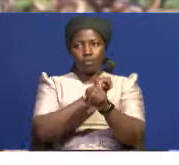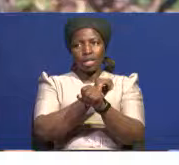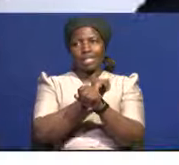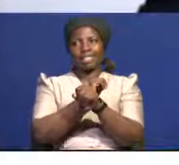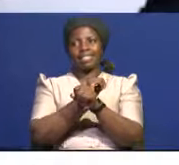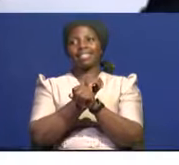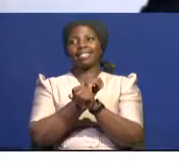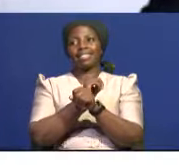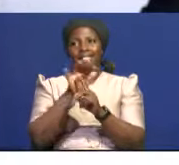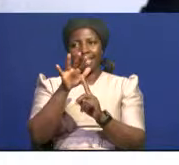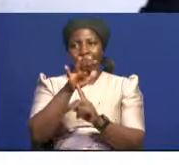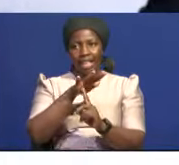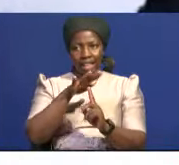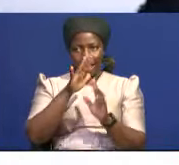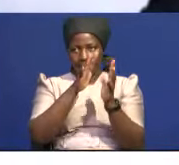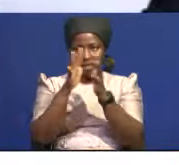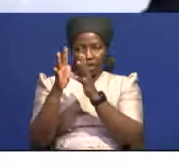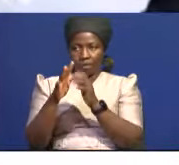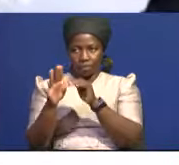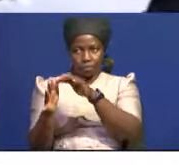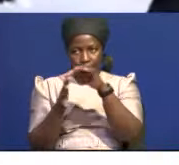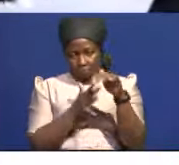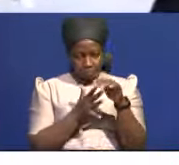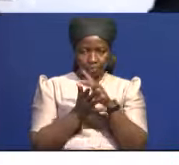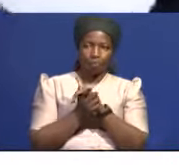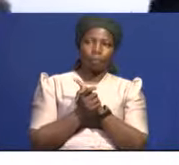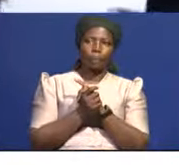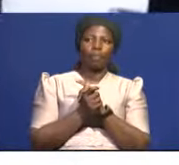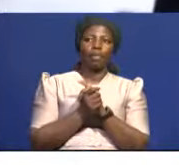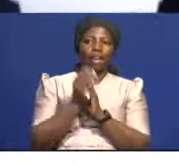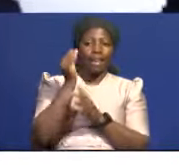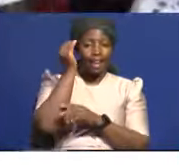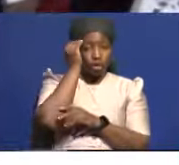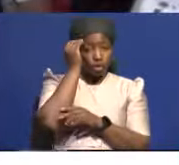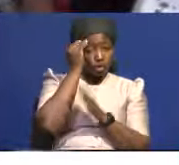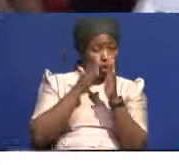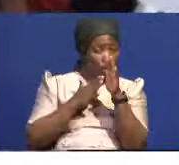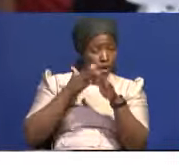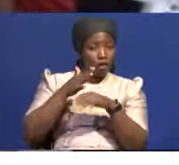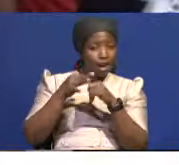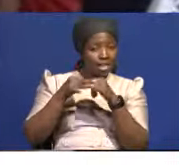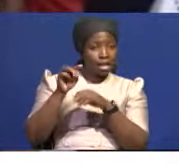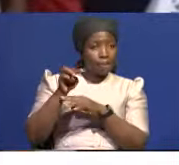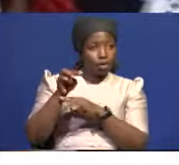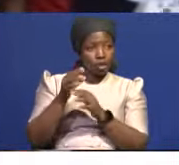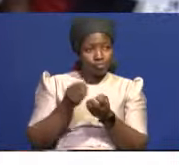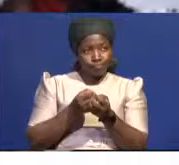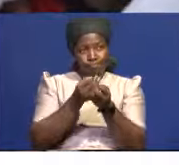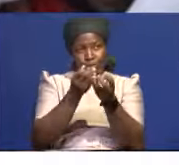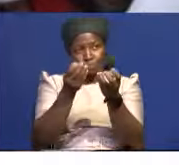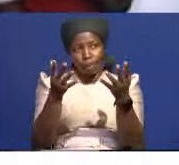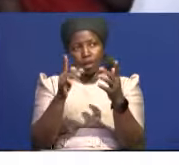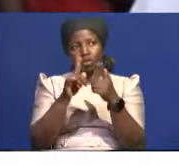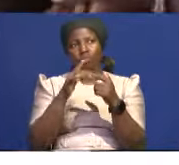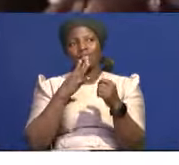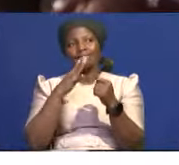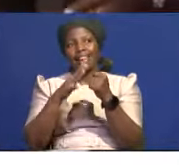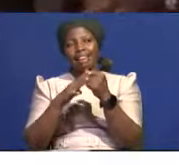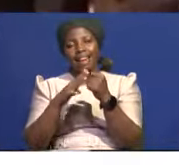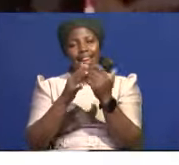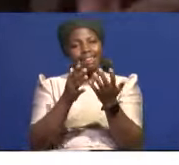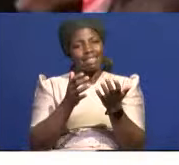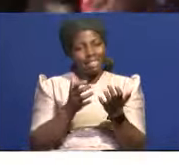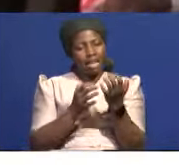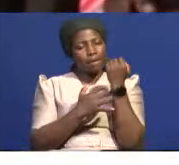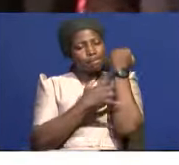which we are seeing. Finally, on matters education, over 8 million shillings have been disbursed to 900 needy and vulnerable